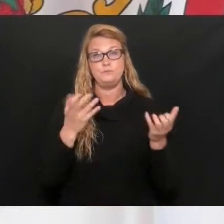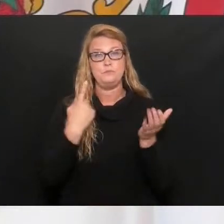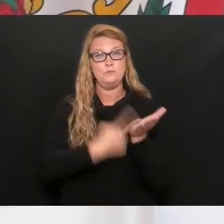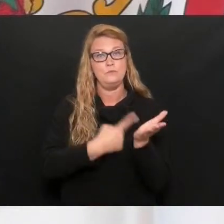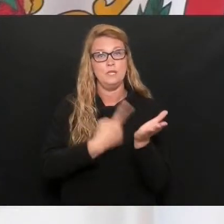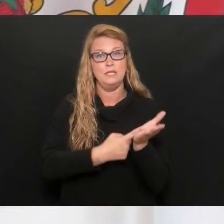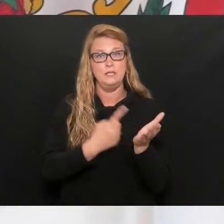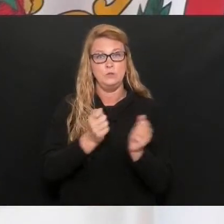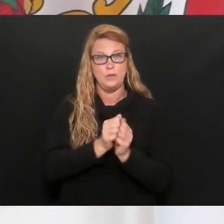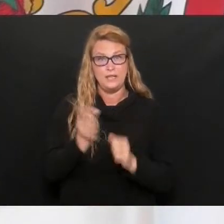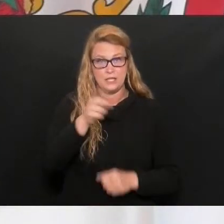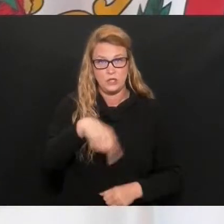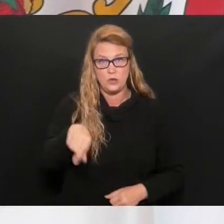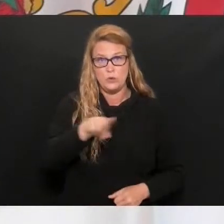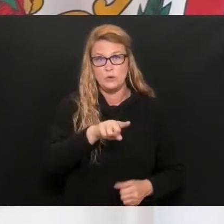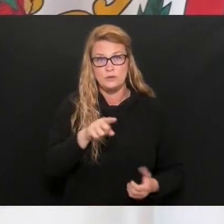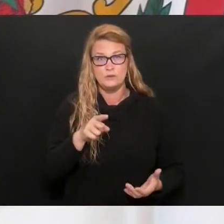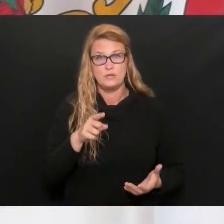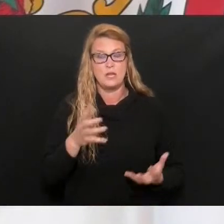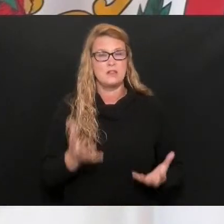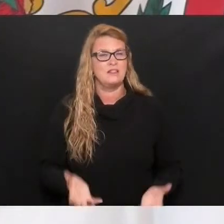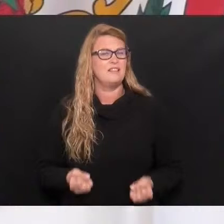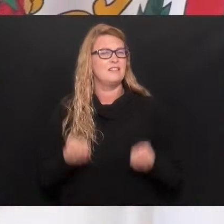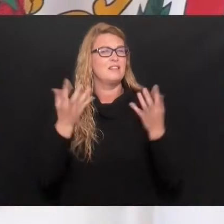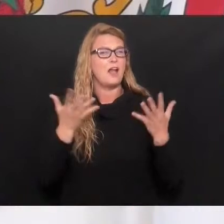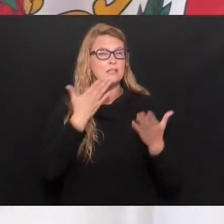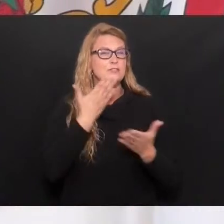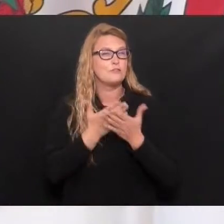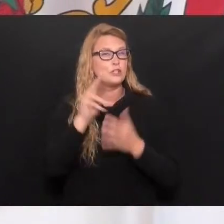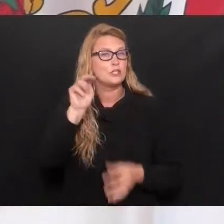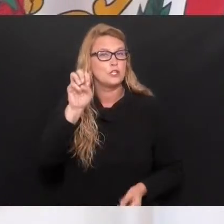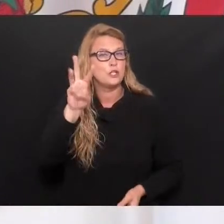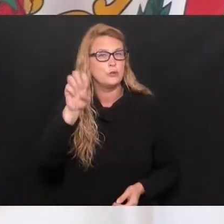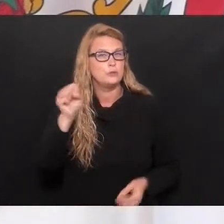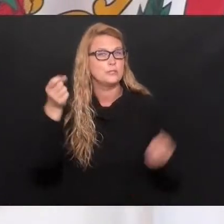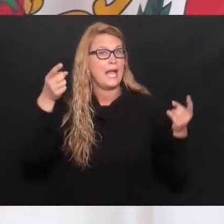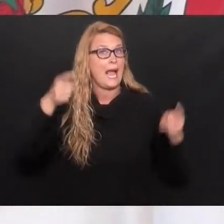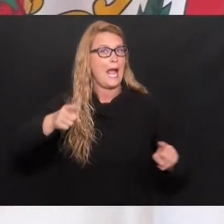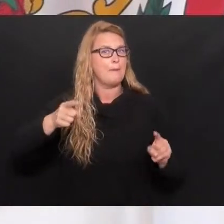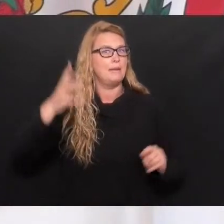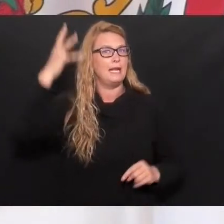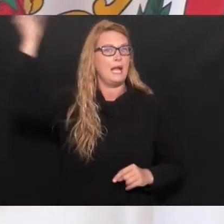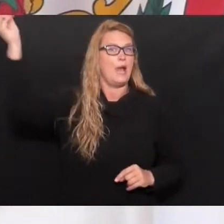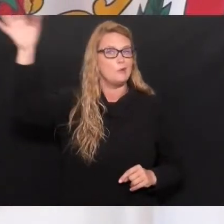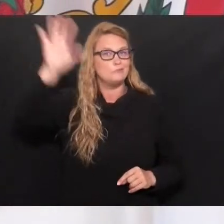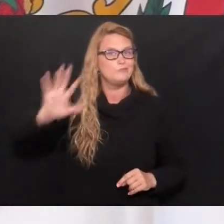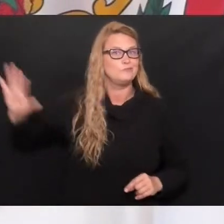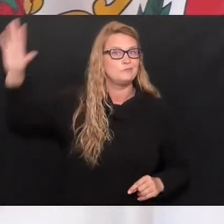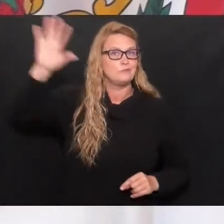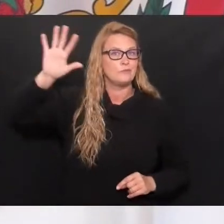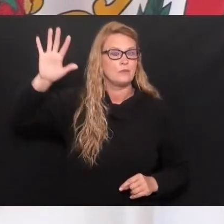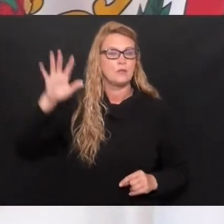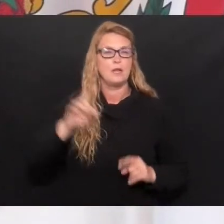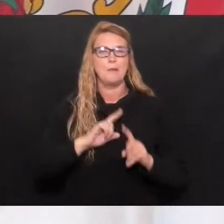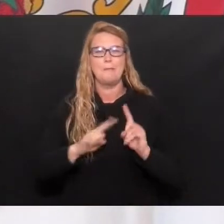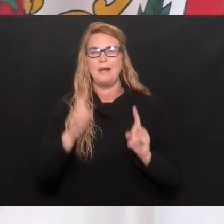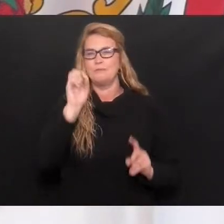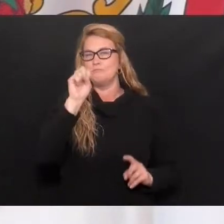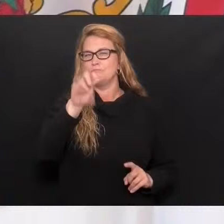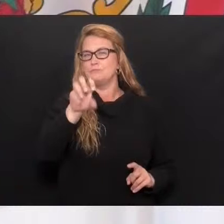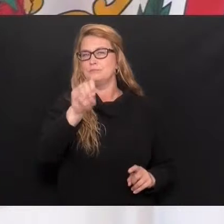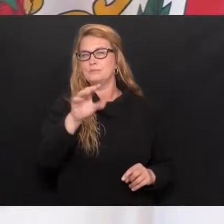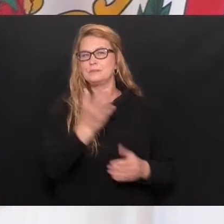but there's lots and lots of good news out there. But let me just give you the math in just one